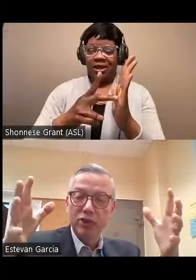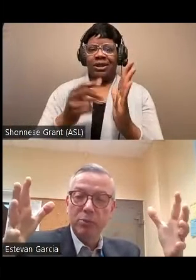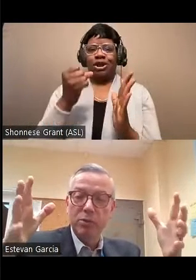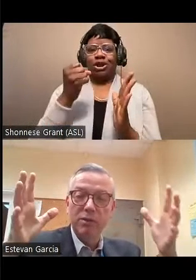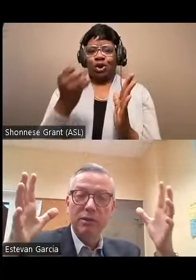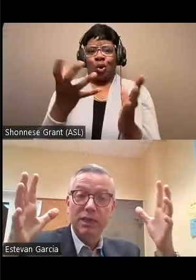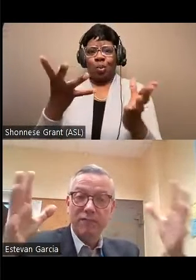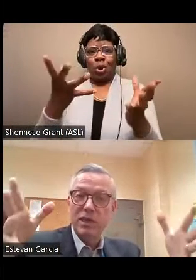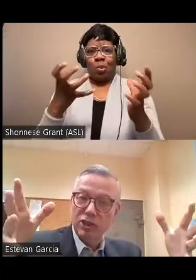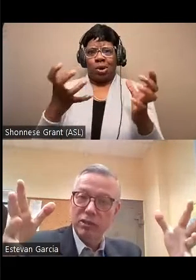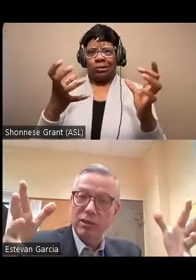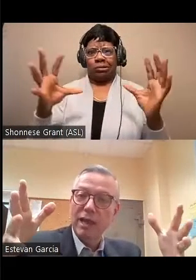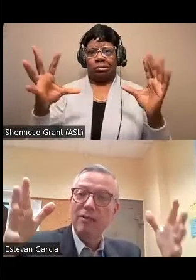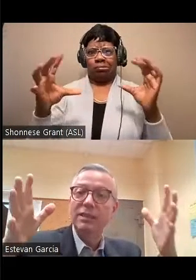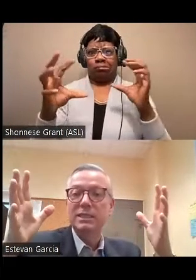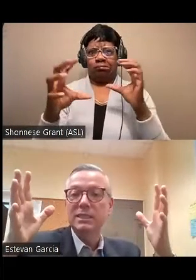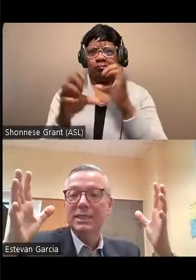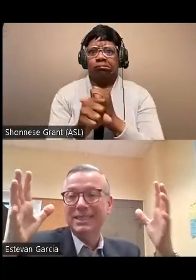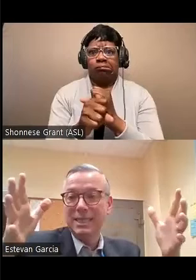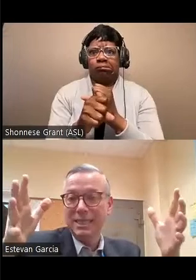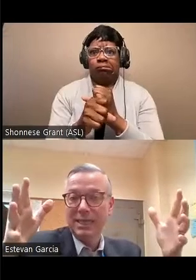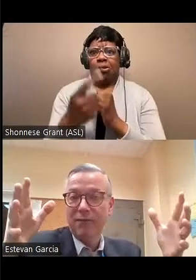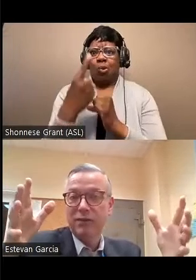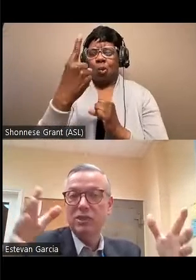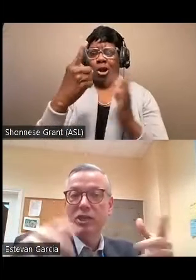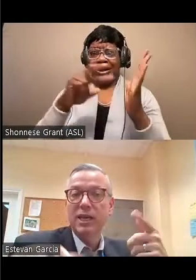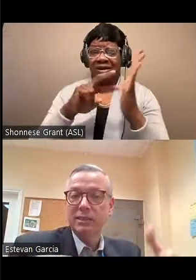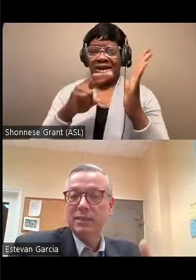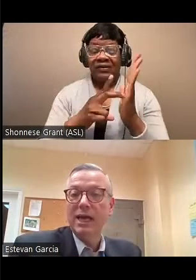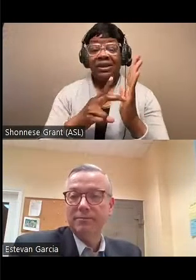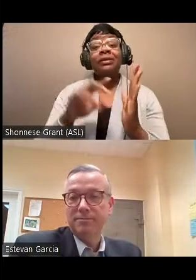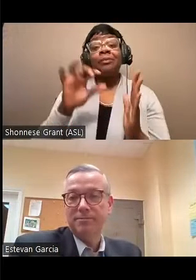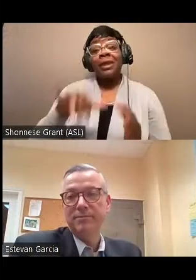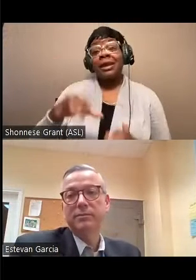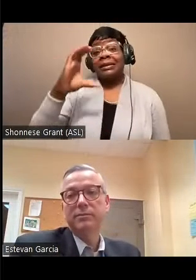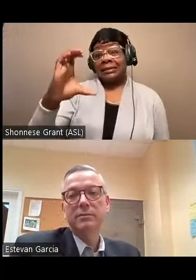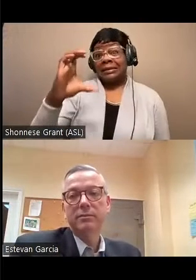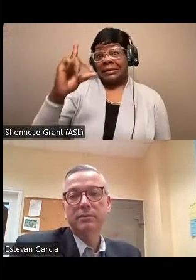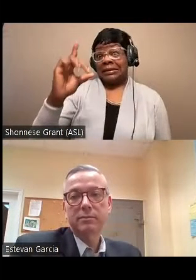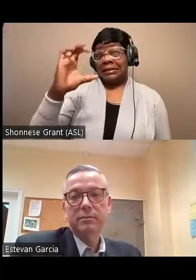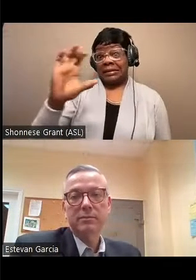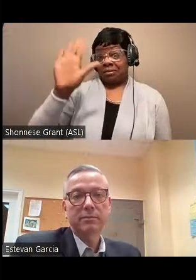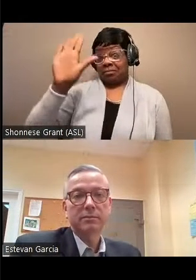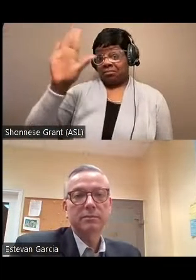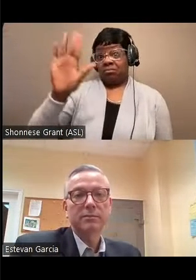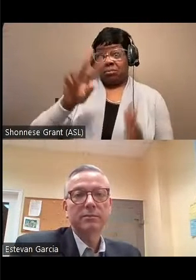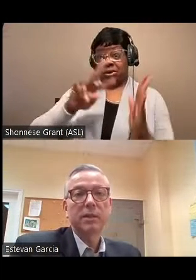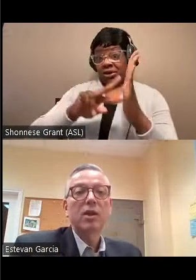a manageable definition. And this is the CDC definition. Next slide.